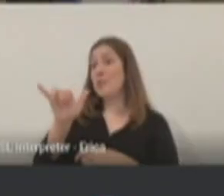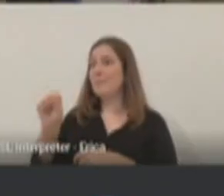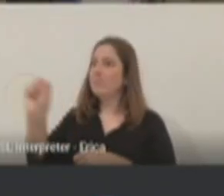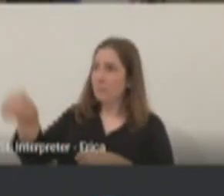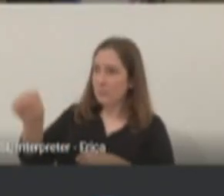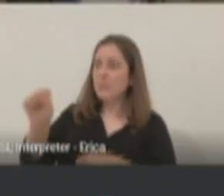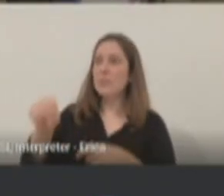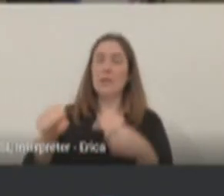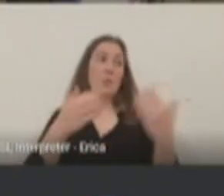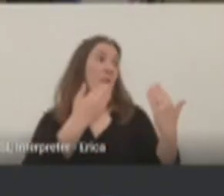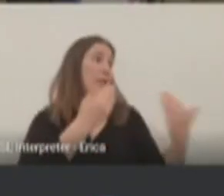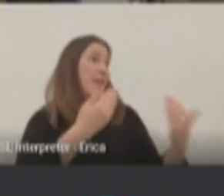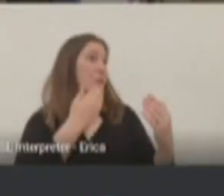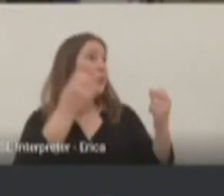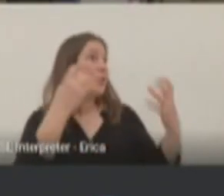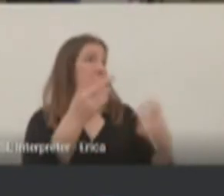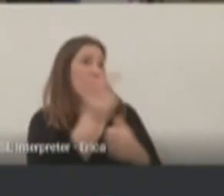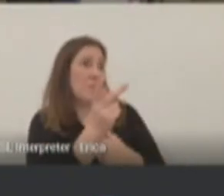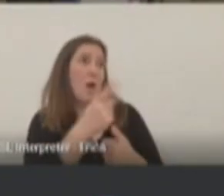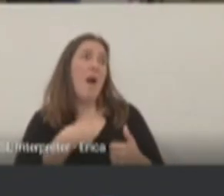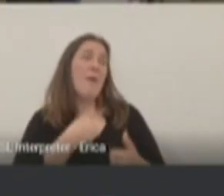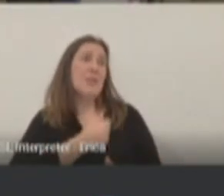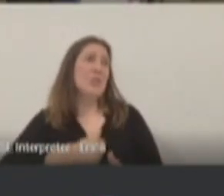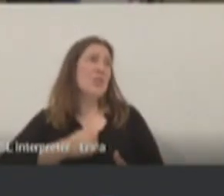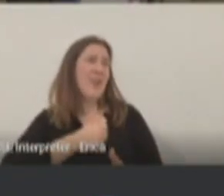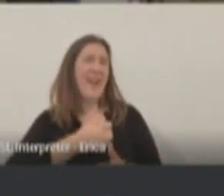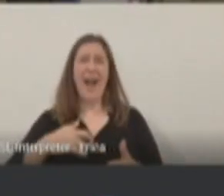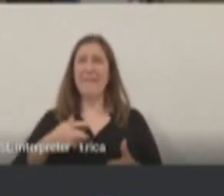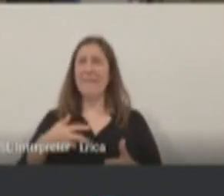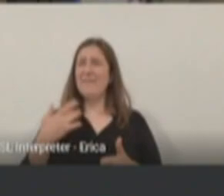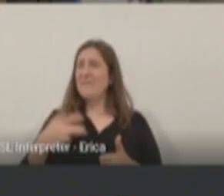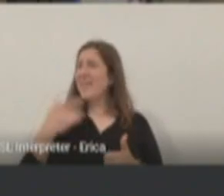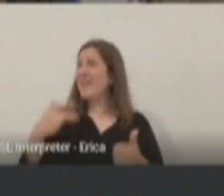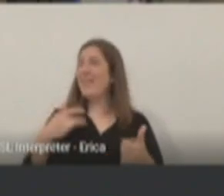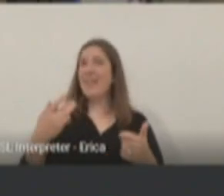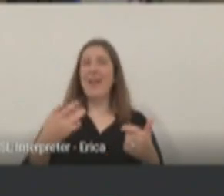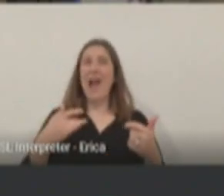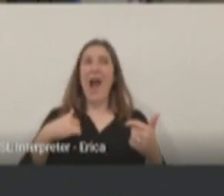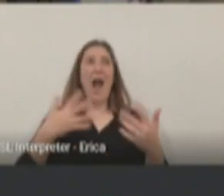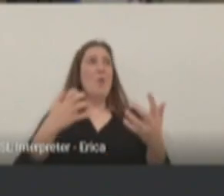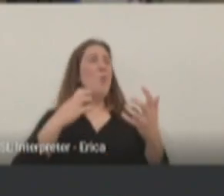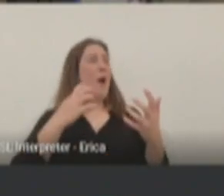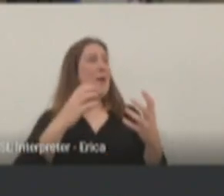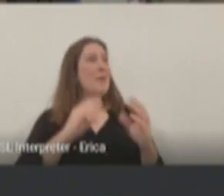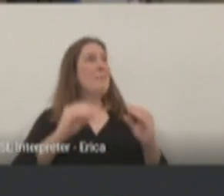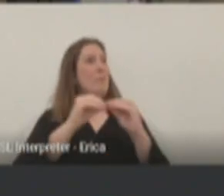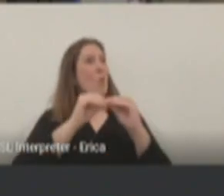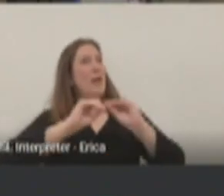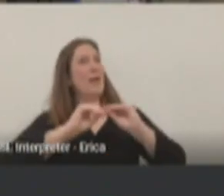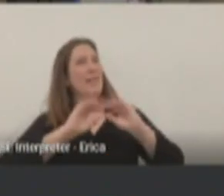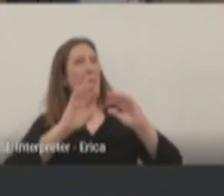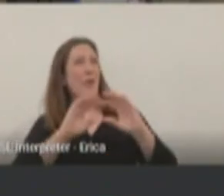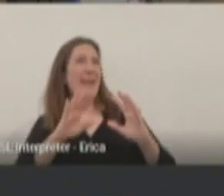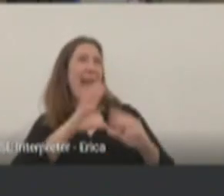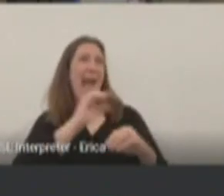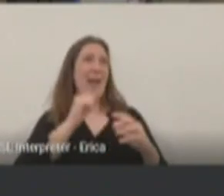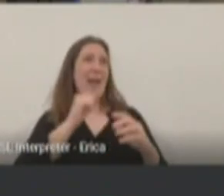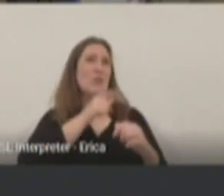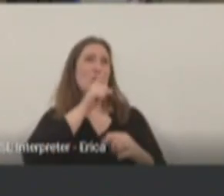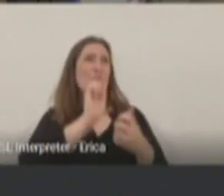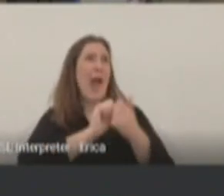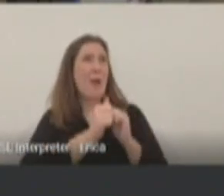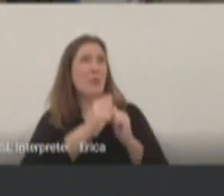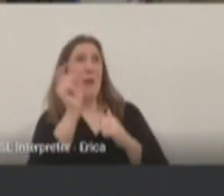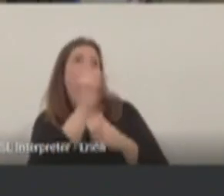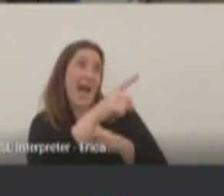Christopher Constanzano. I apologize. I think I was trying to get clarity and I wasn't really sure how to articulate it, but